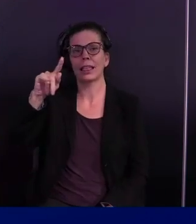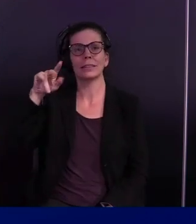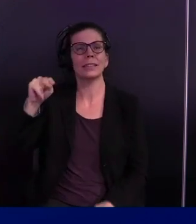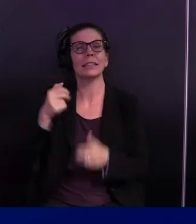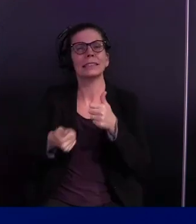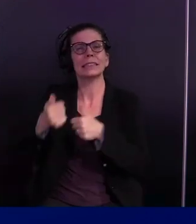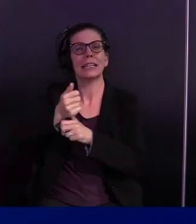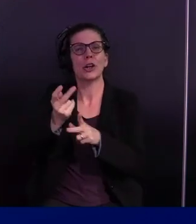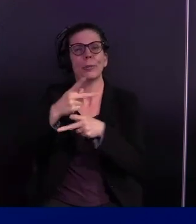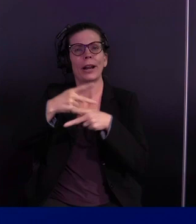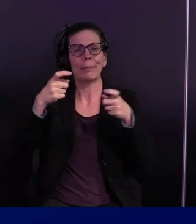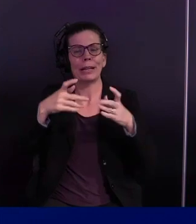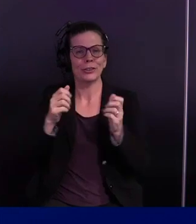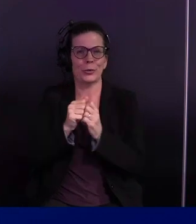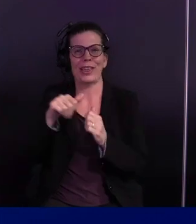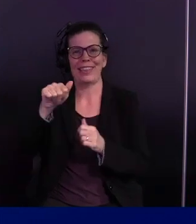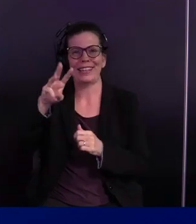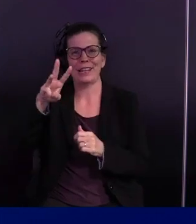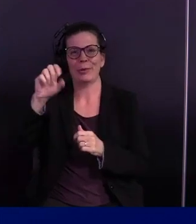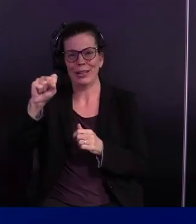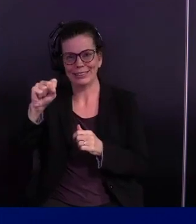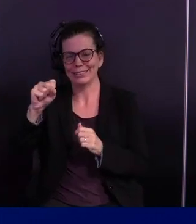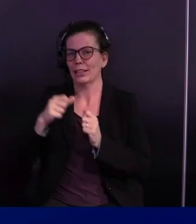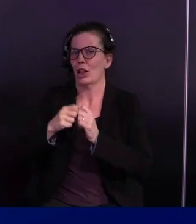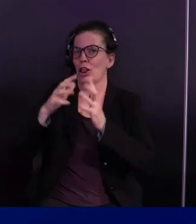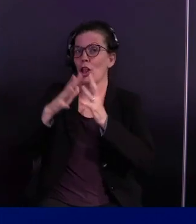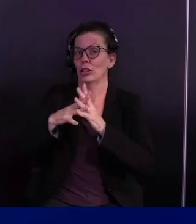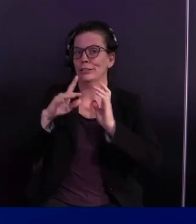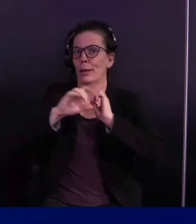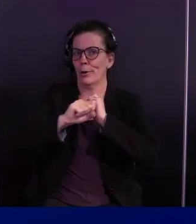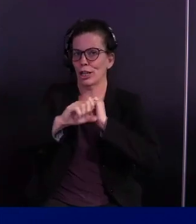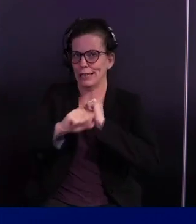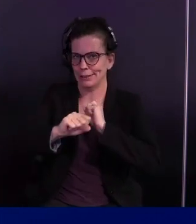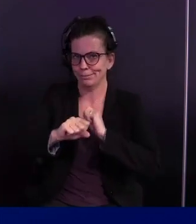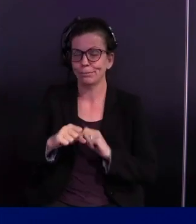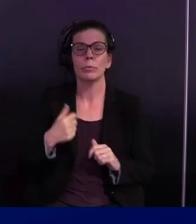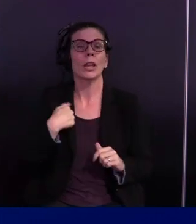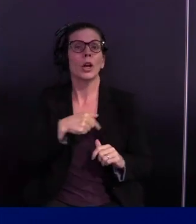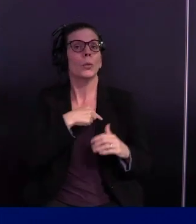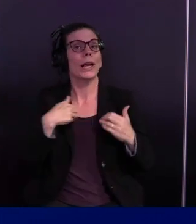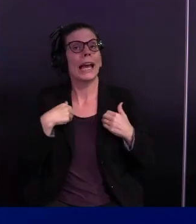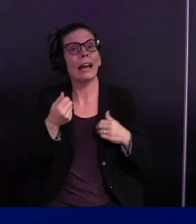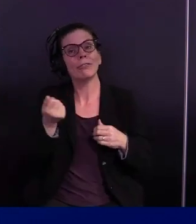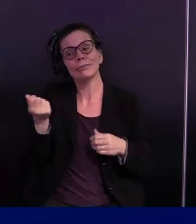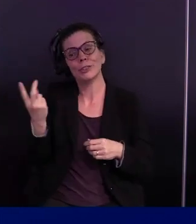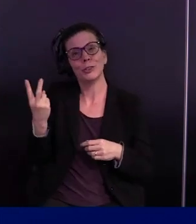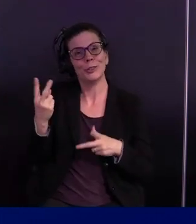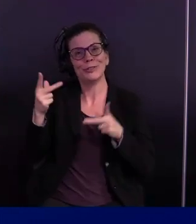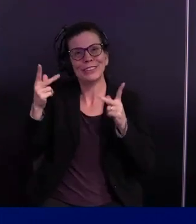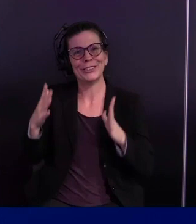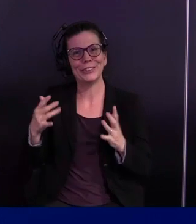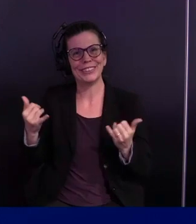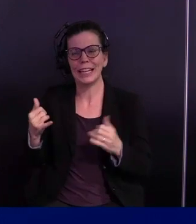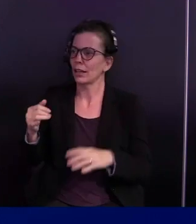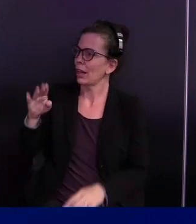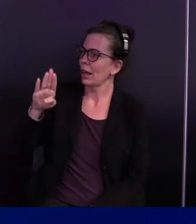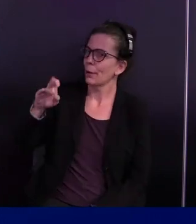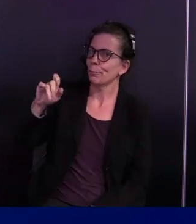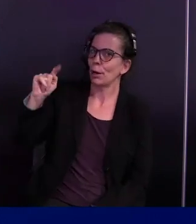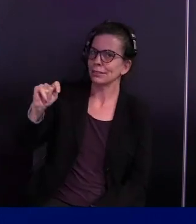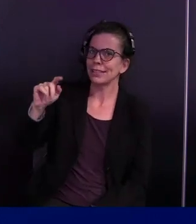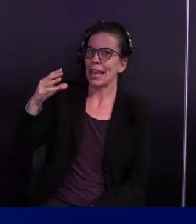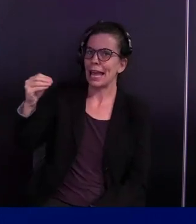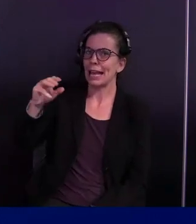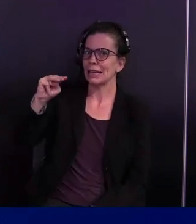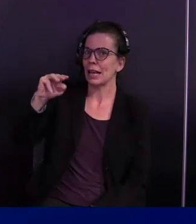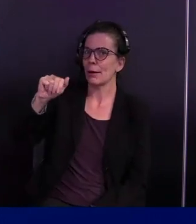product manager with AWS Launch Marketing, and we have a couple guests with us today. Yeah, we have Brent and Manuel